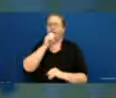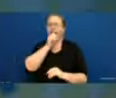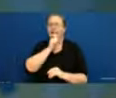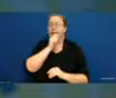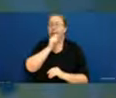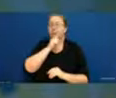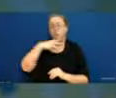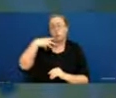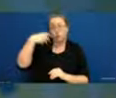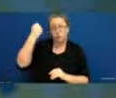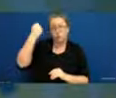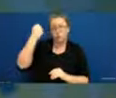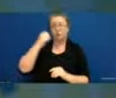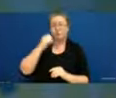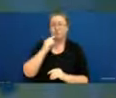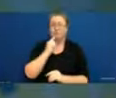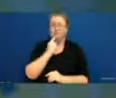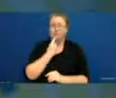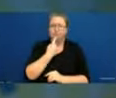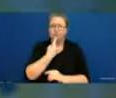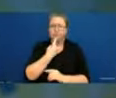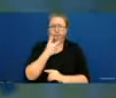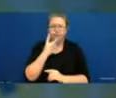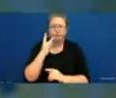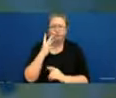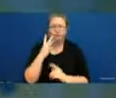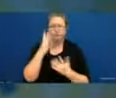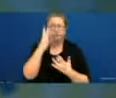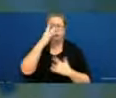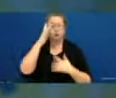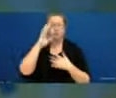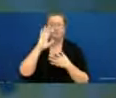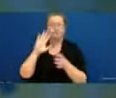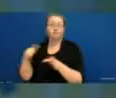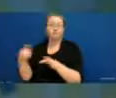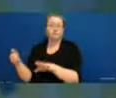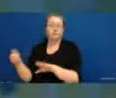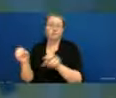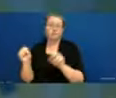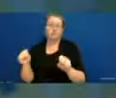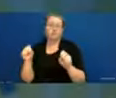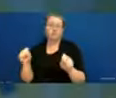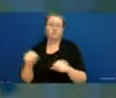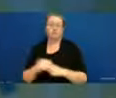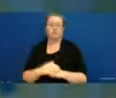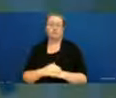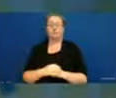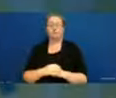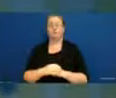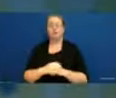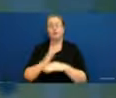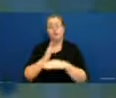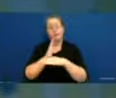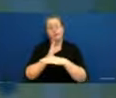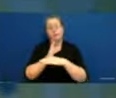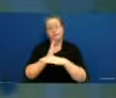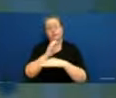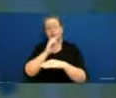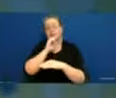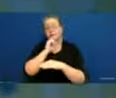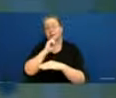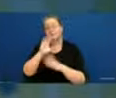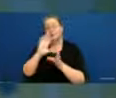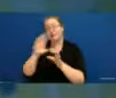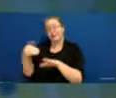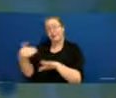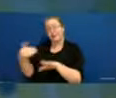in terms of the probability that people will have severe illness or die from COVID-19. And the median age of those who